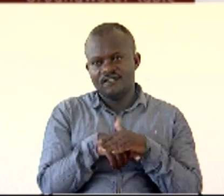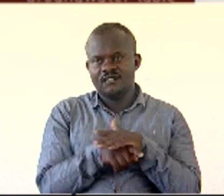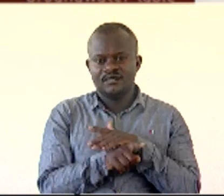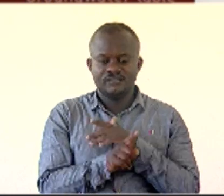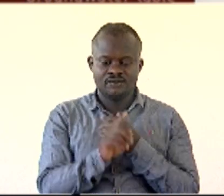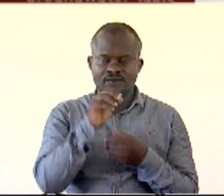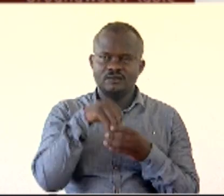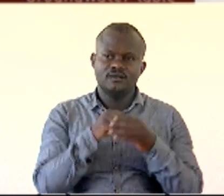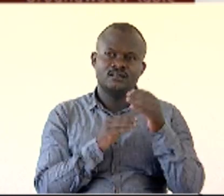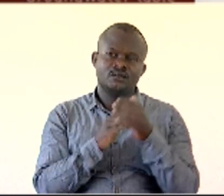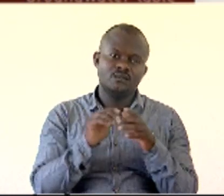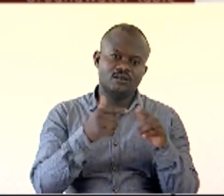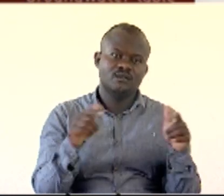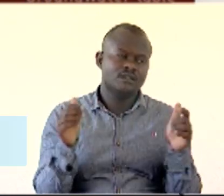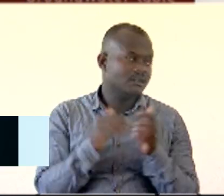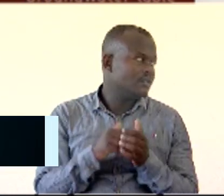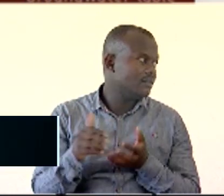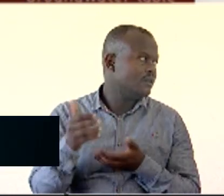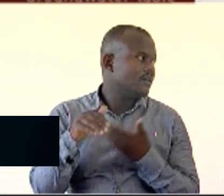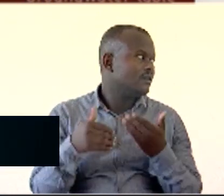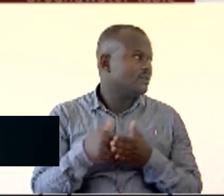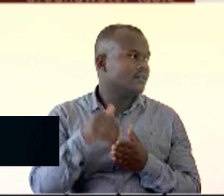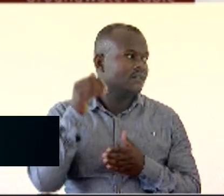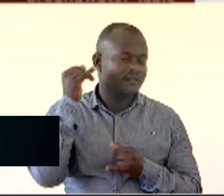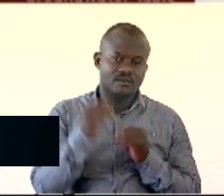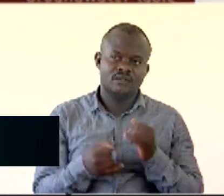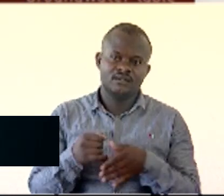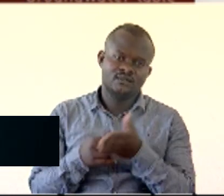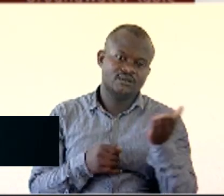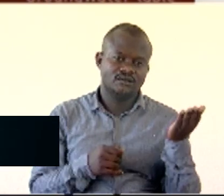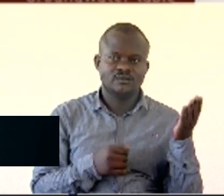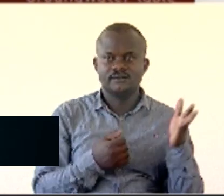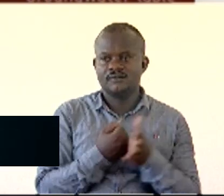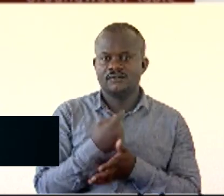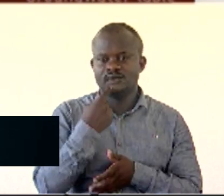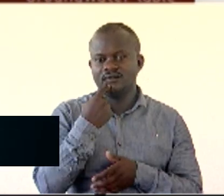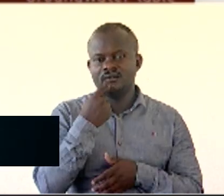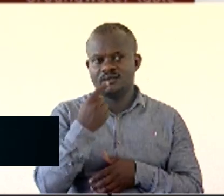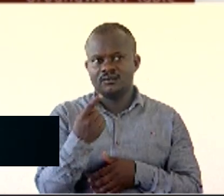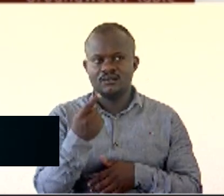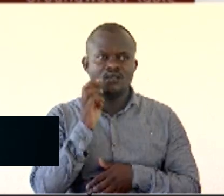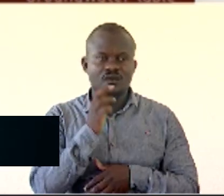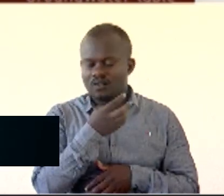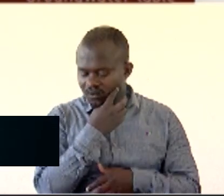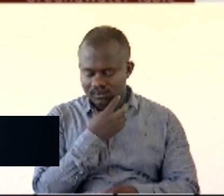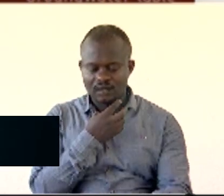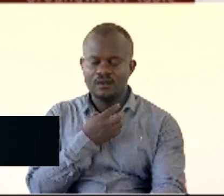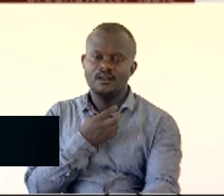in topsoil and groundwater, and this finally goes to water